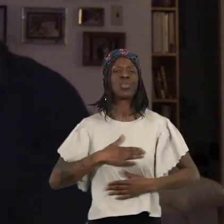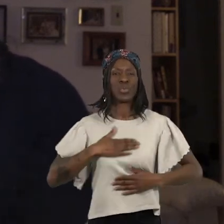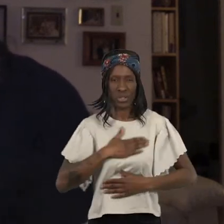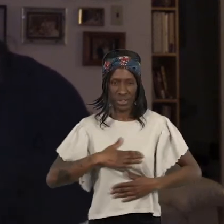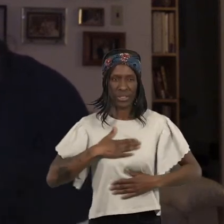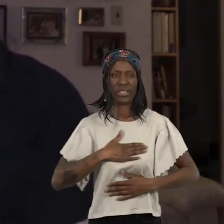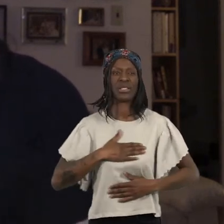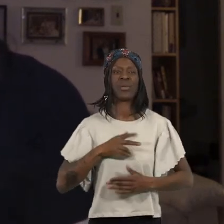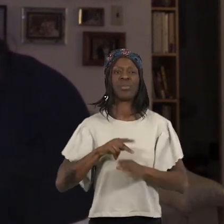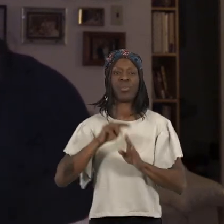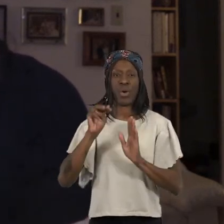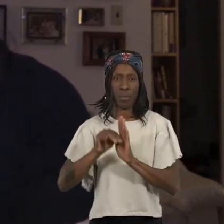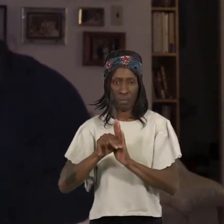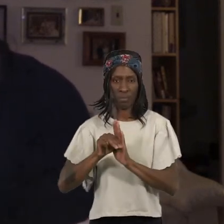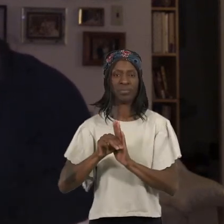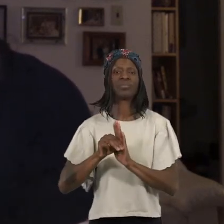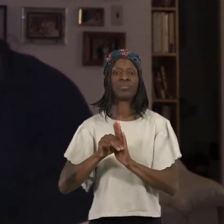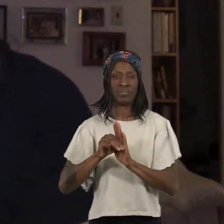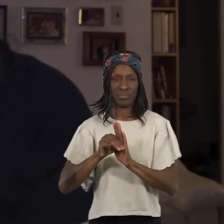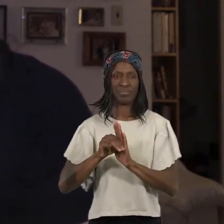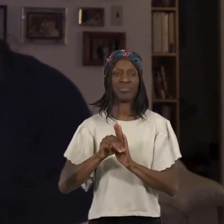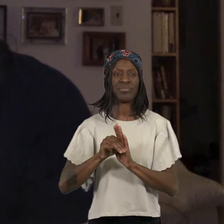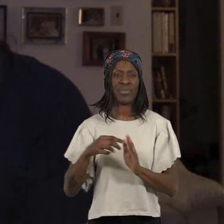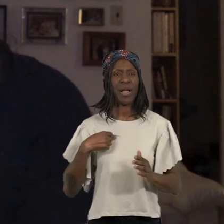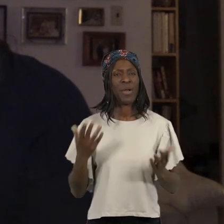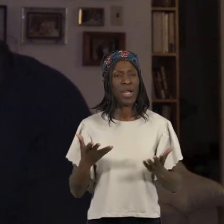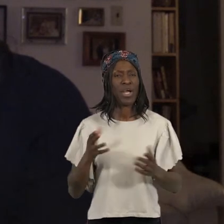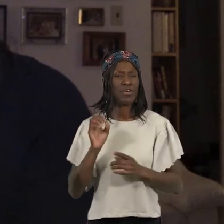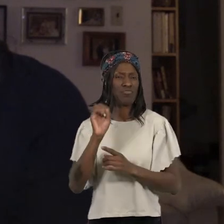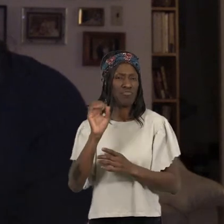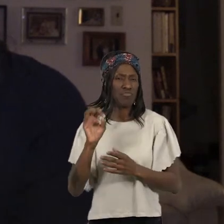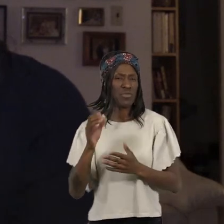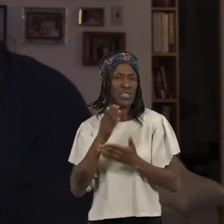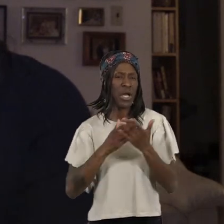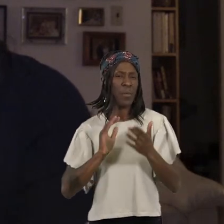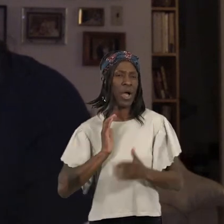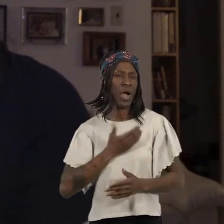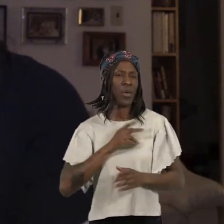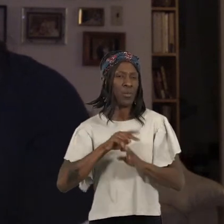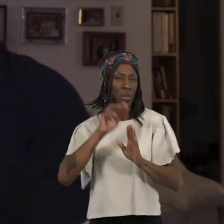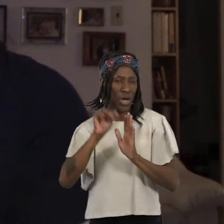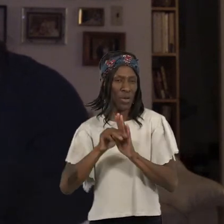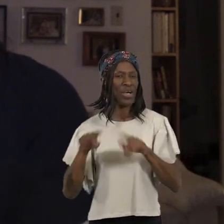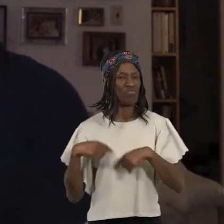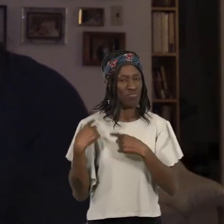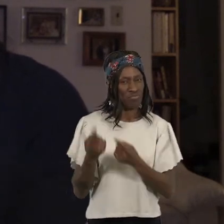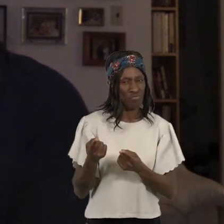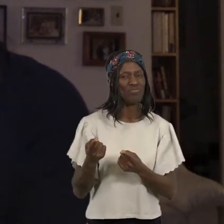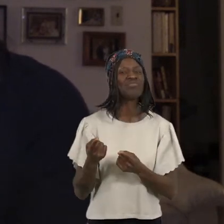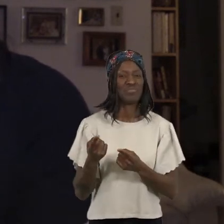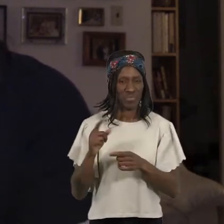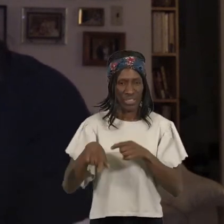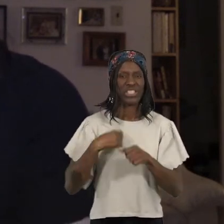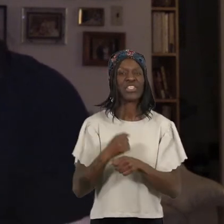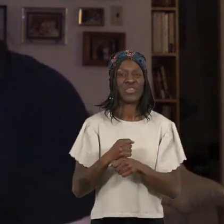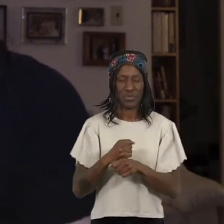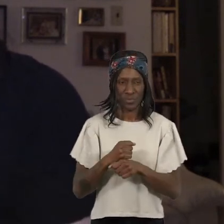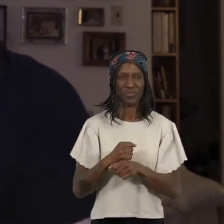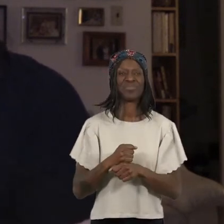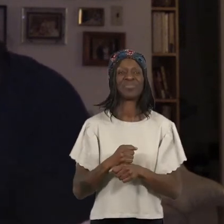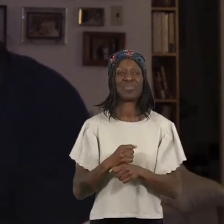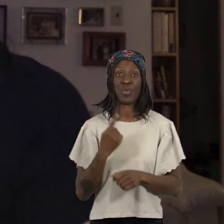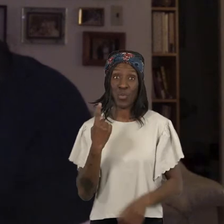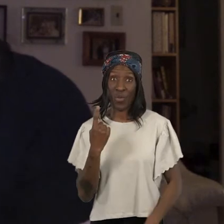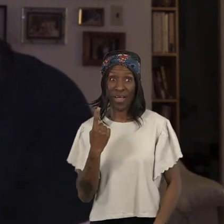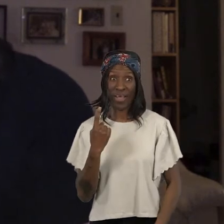educators for the recreational program, and I'm here to share with you a little bit about what's been going on this past